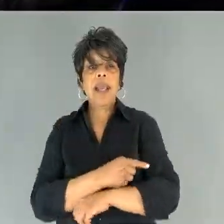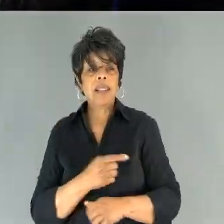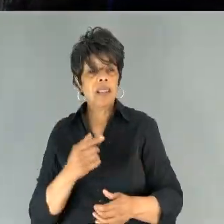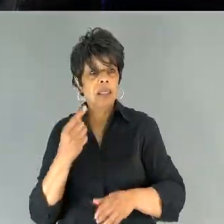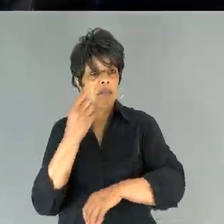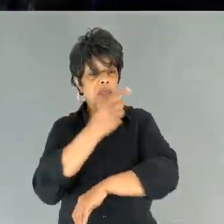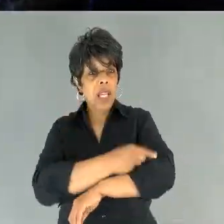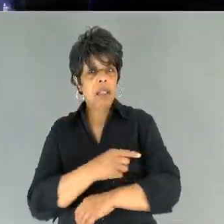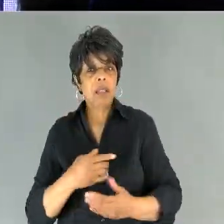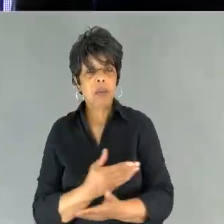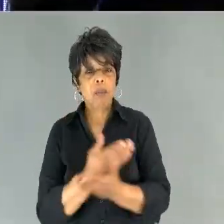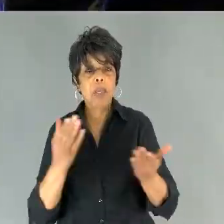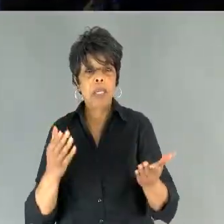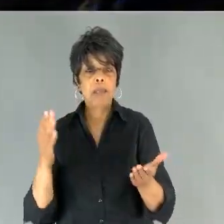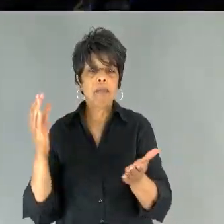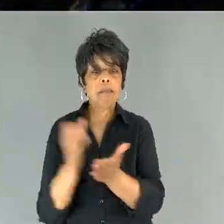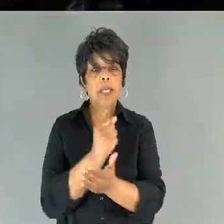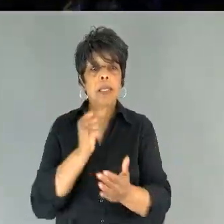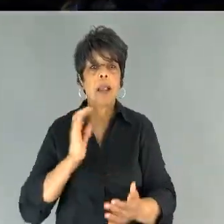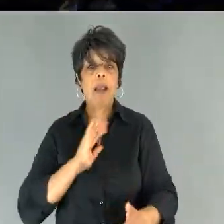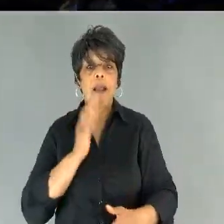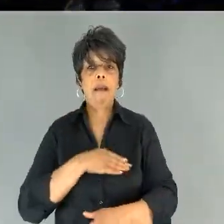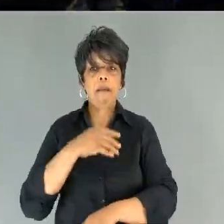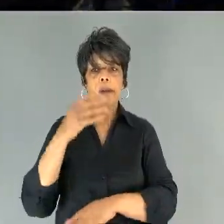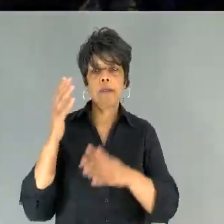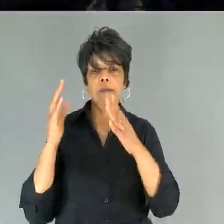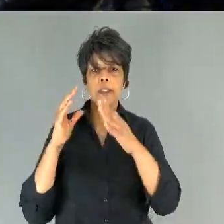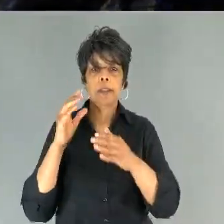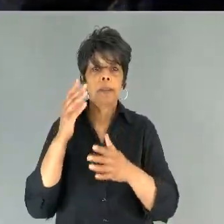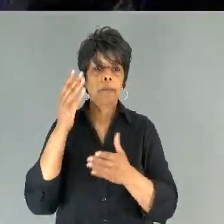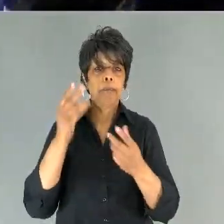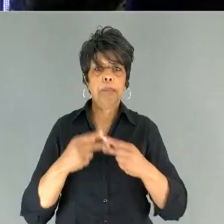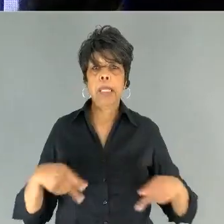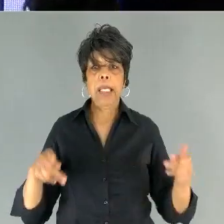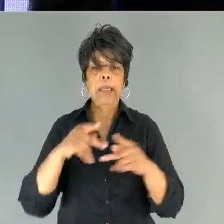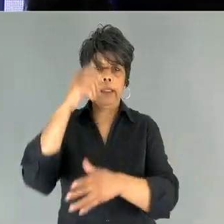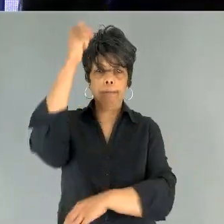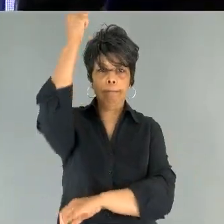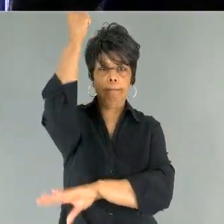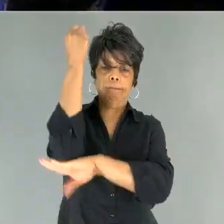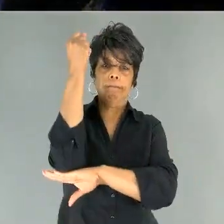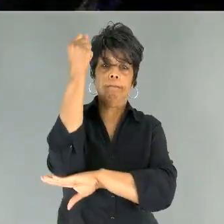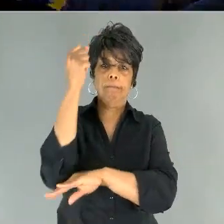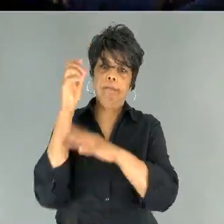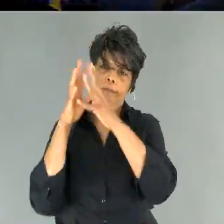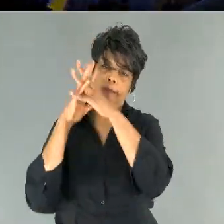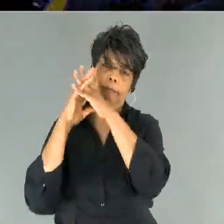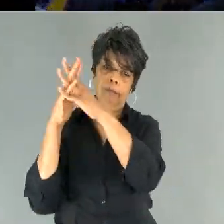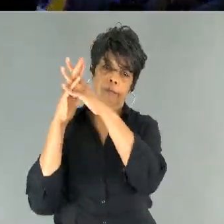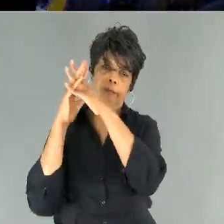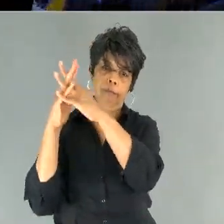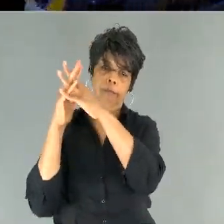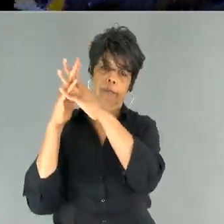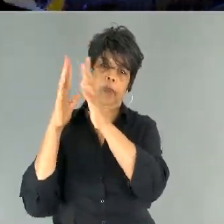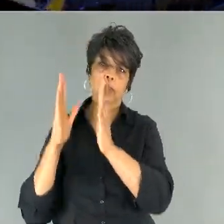seat as intercessors. And we take our seat.